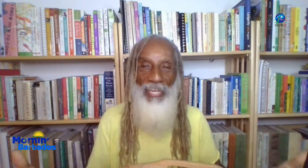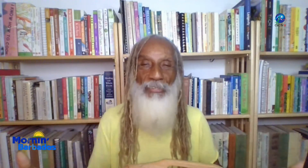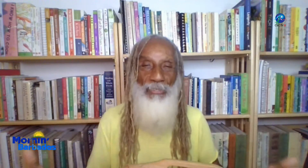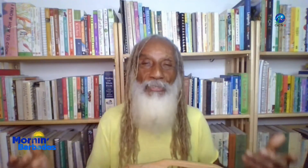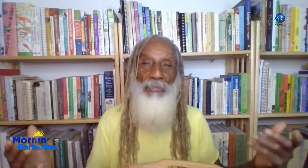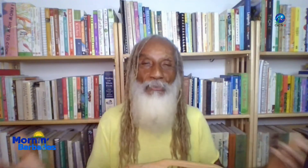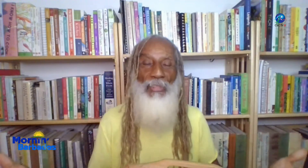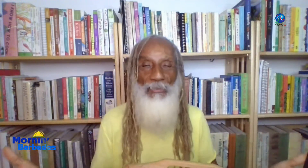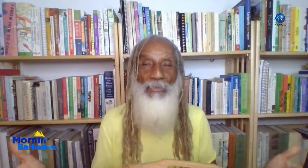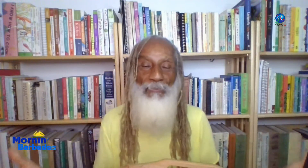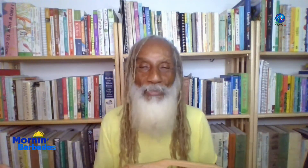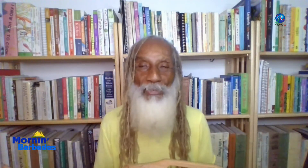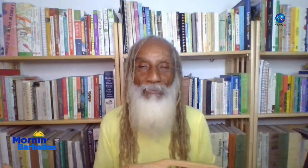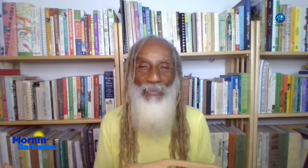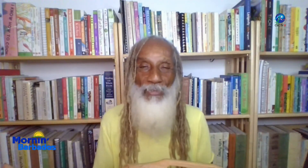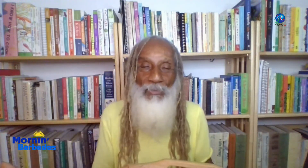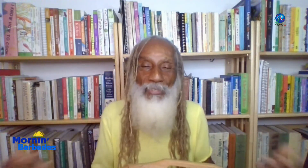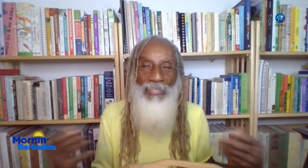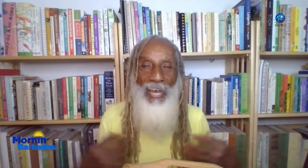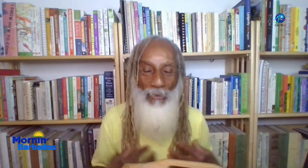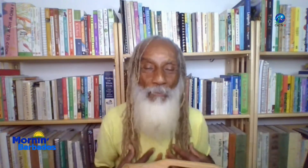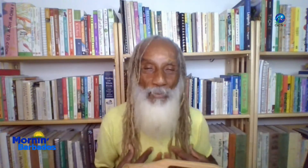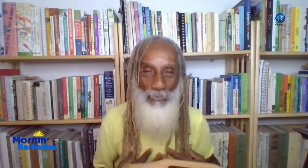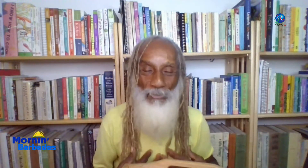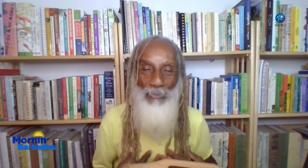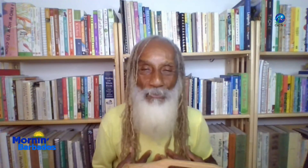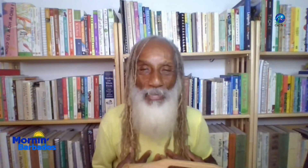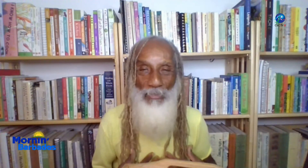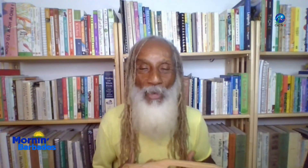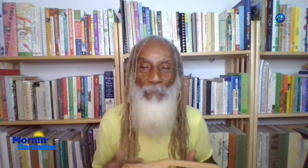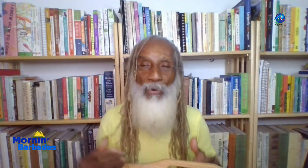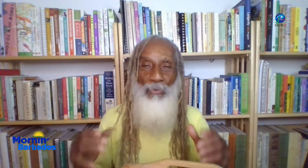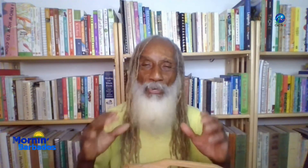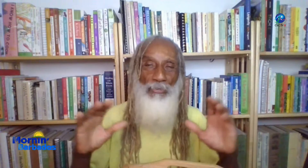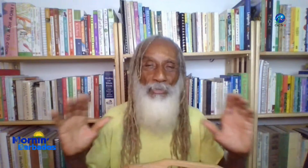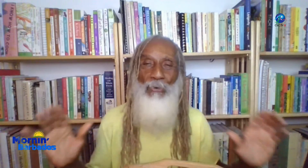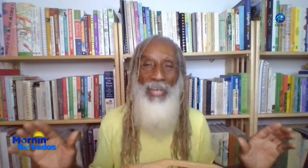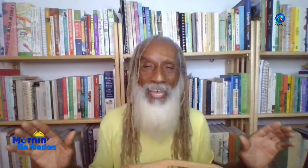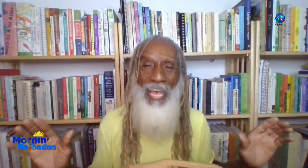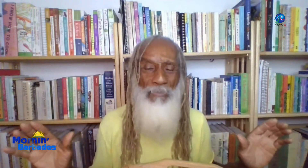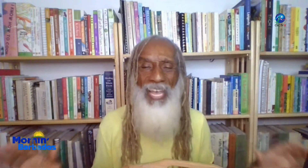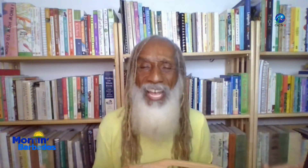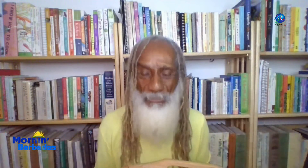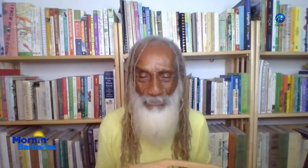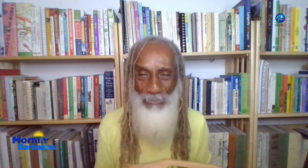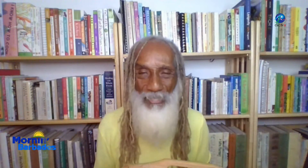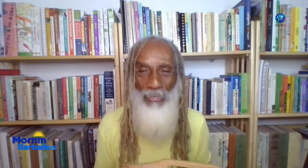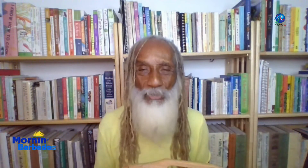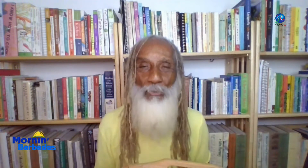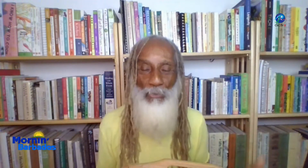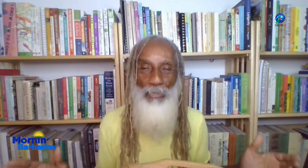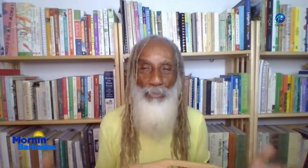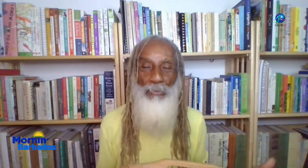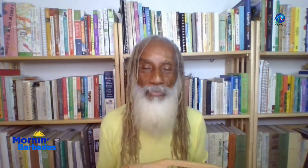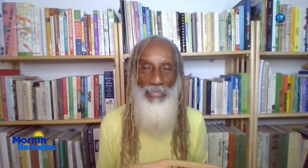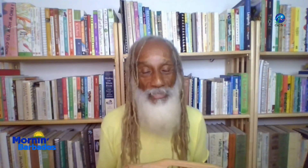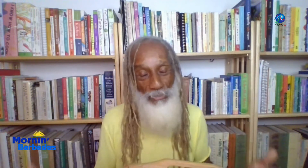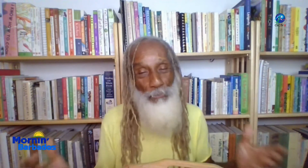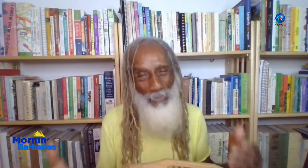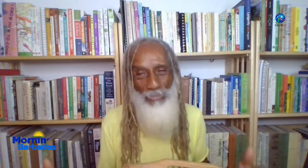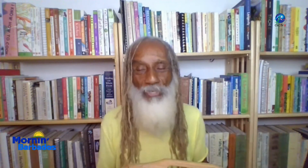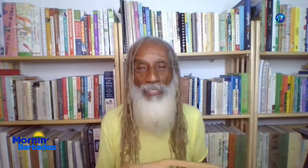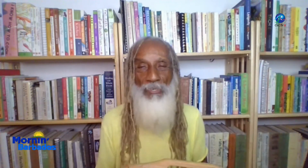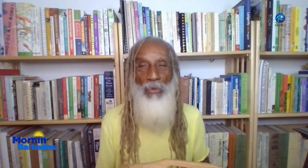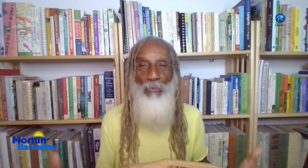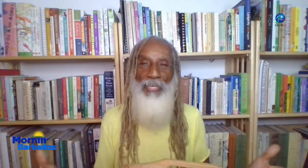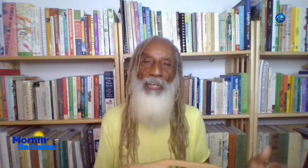Get reconnected to the rhythms of the universe, which is our personal rhythm. But we are so haphazard the way we do